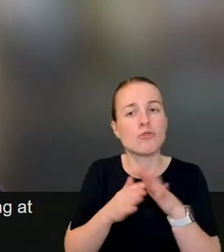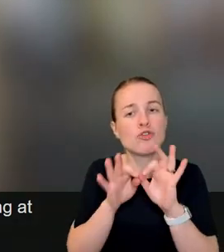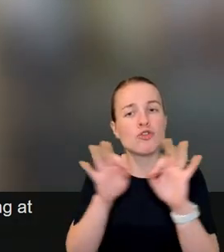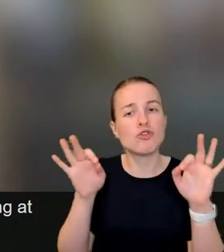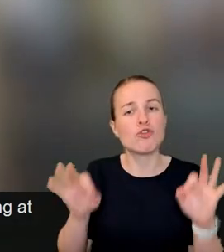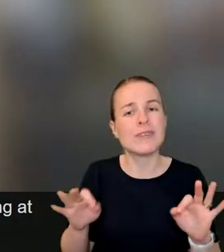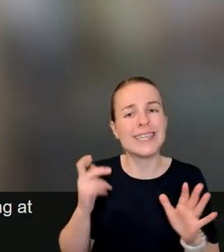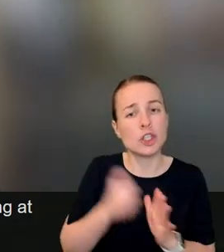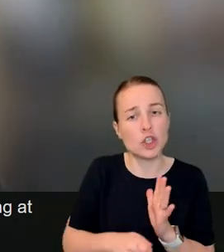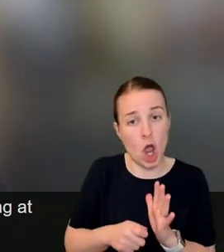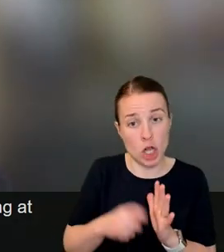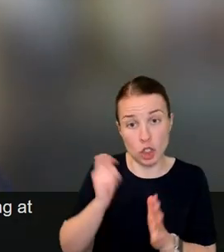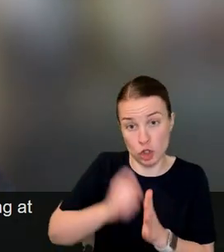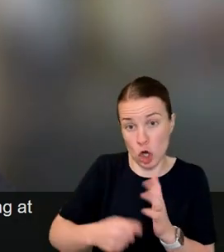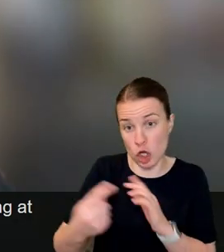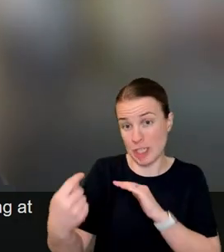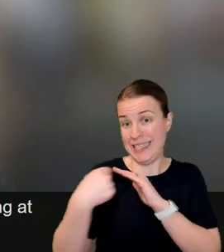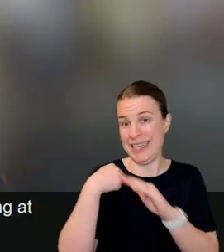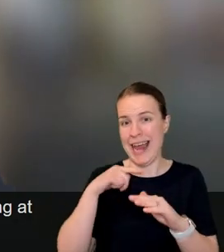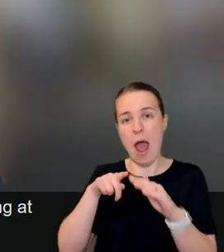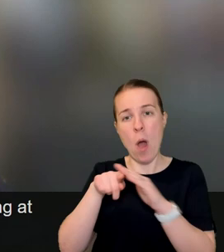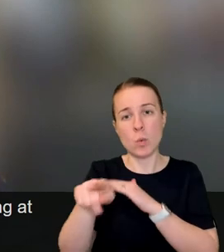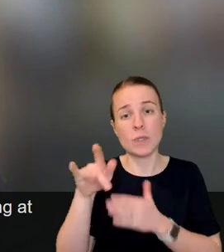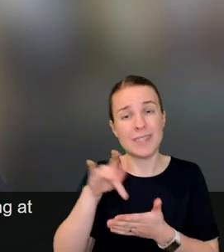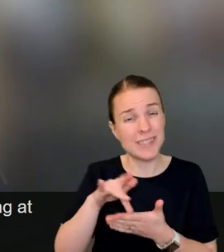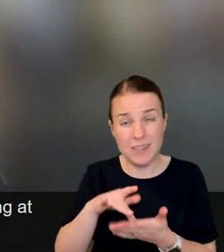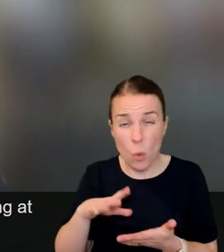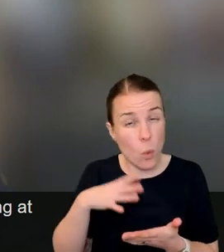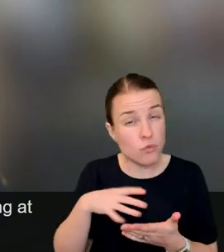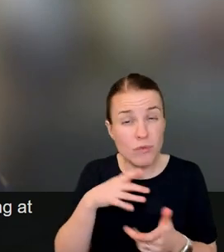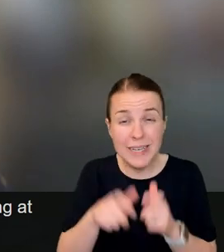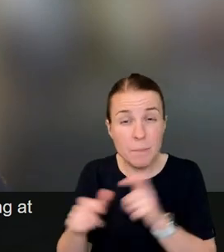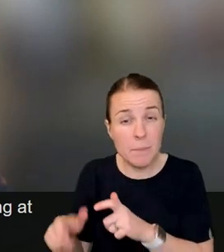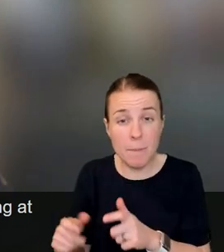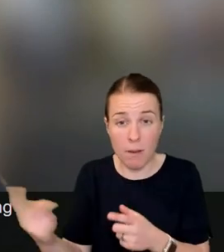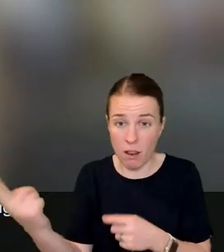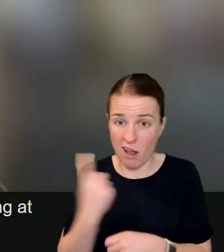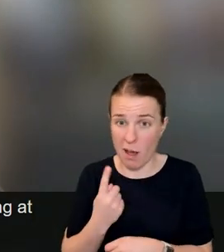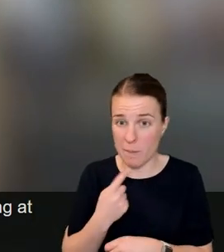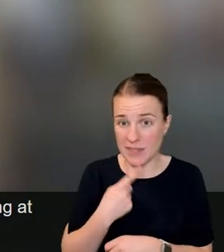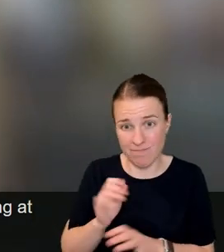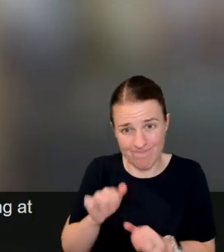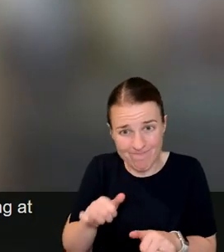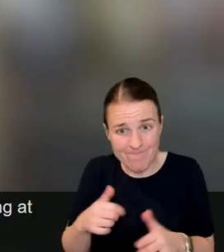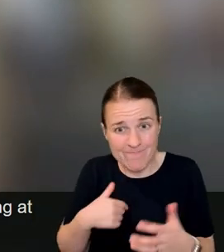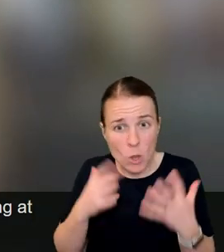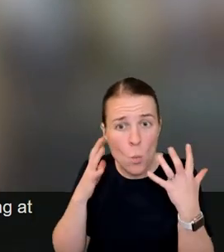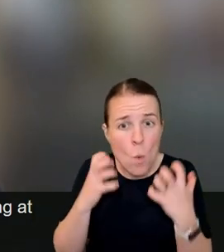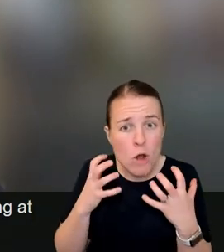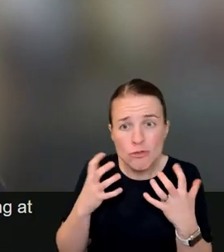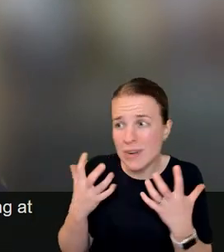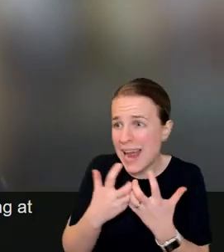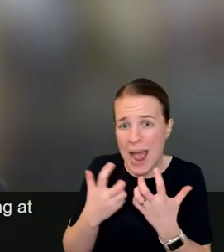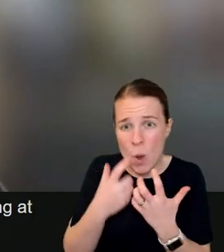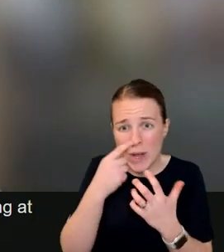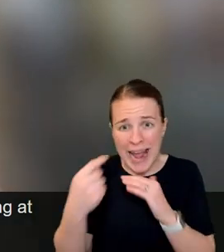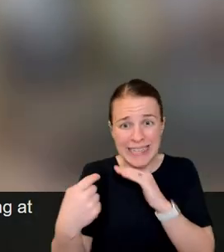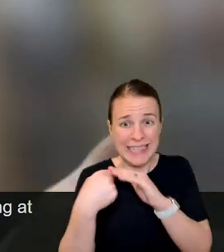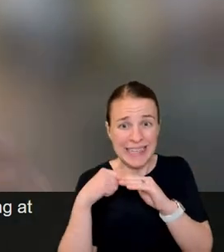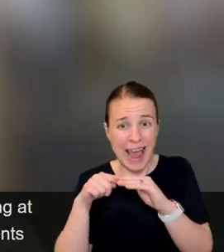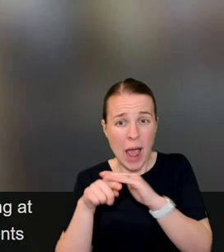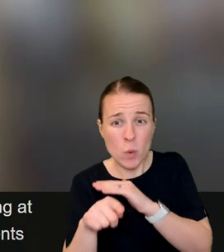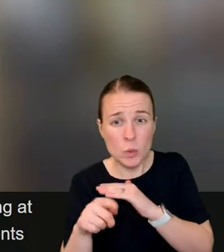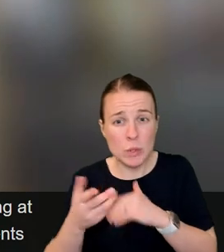city. I've already had constituents come to me and say that they're really worried about how they can get goods in and out of their